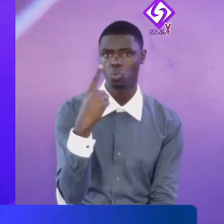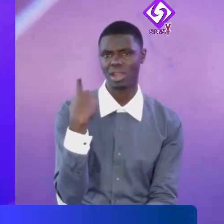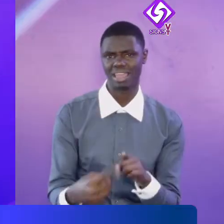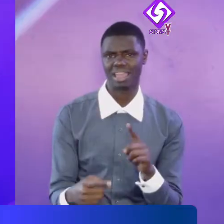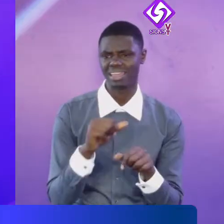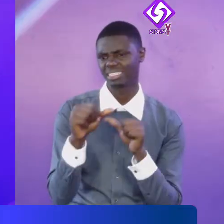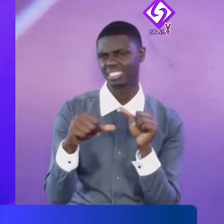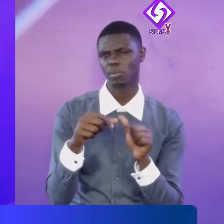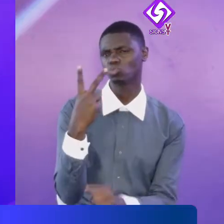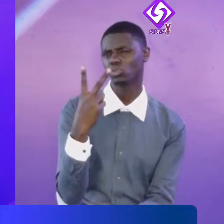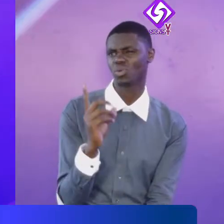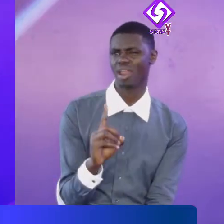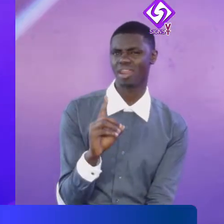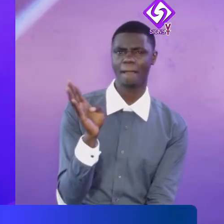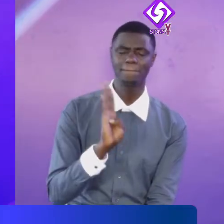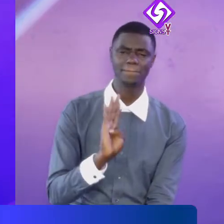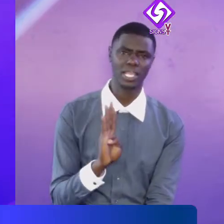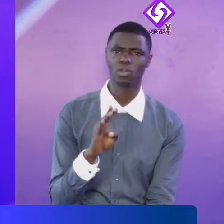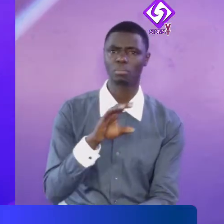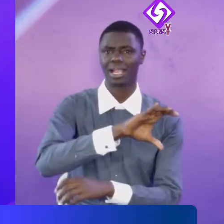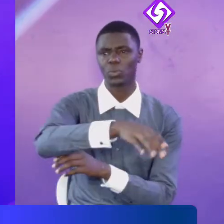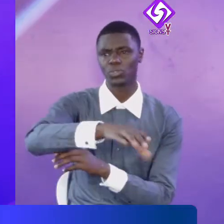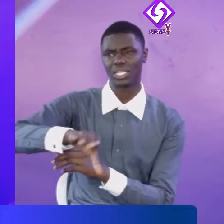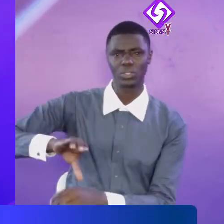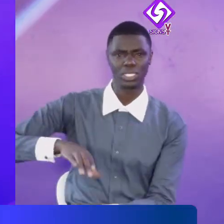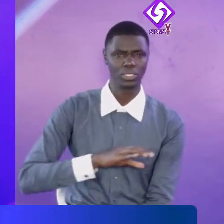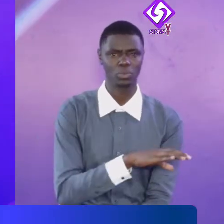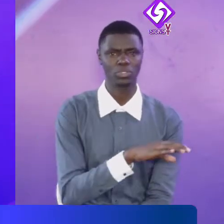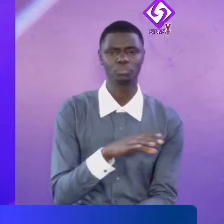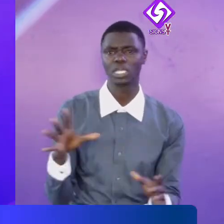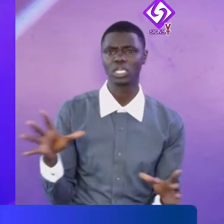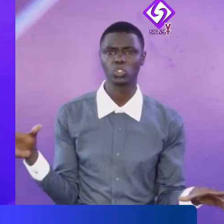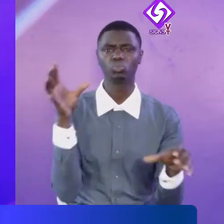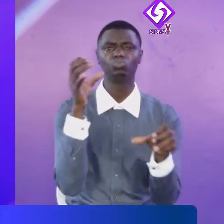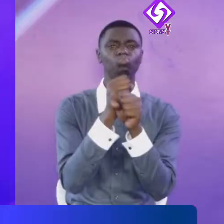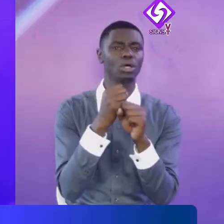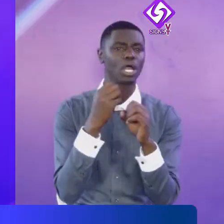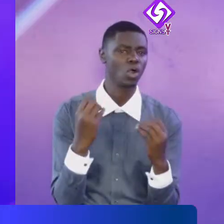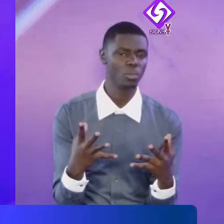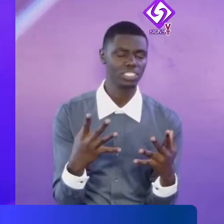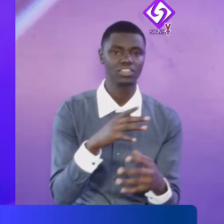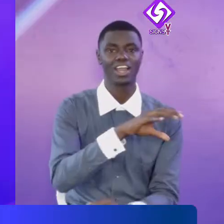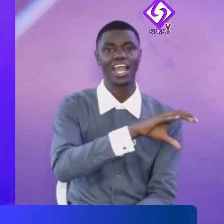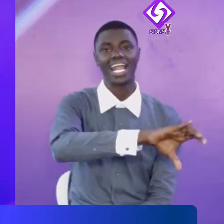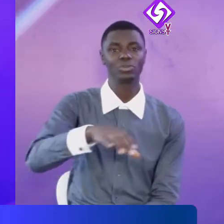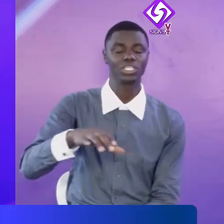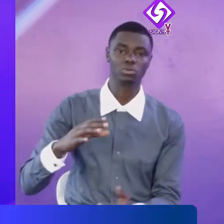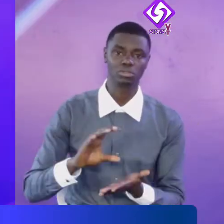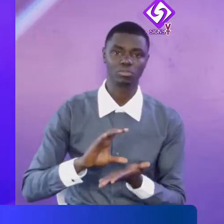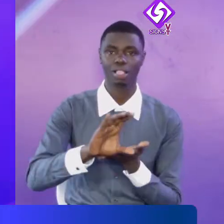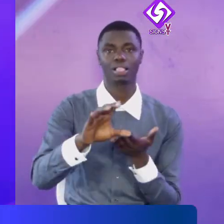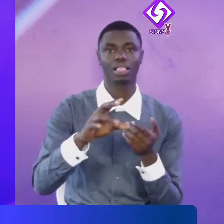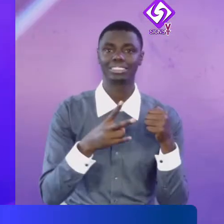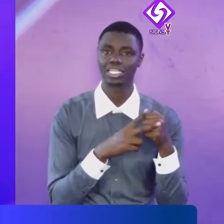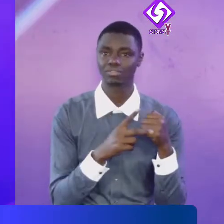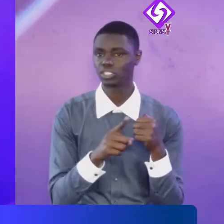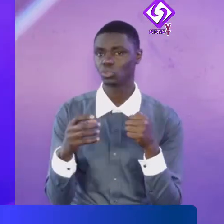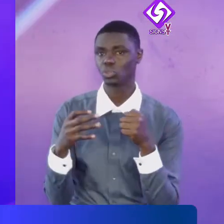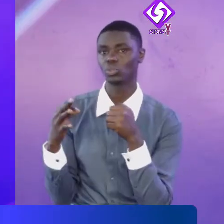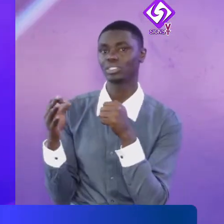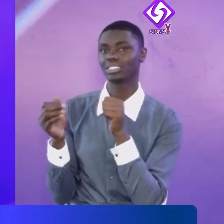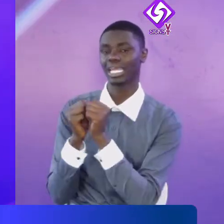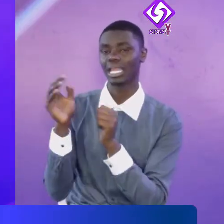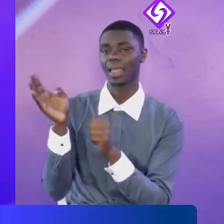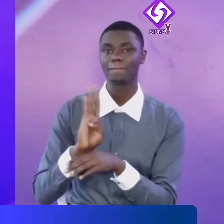around 21 billion per county. Yeah. How much do you need? If counties receive around between 7 to 10 billion